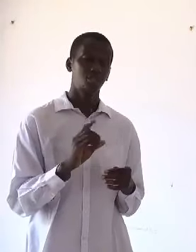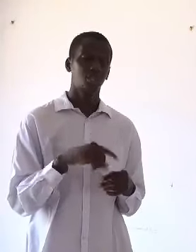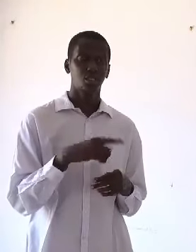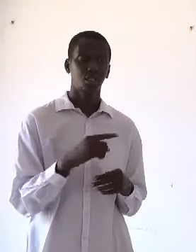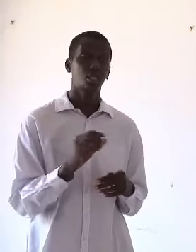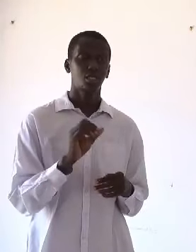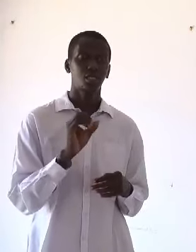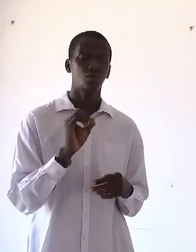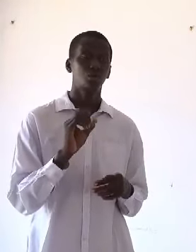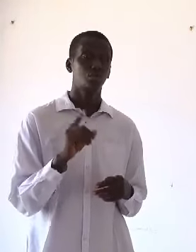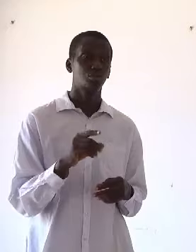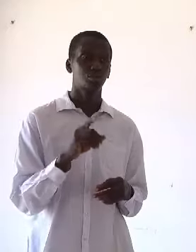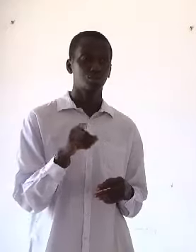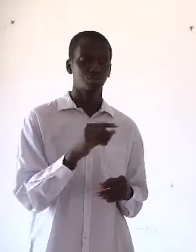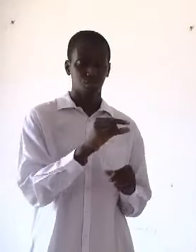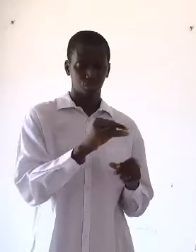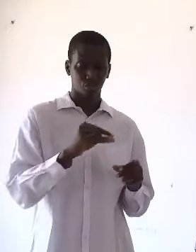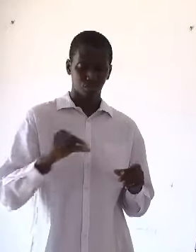the axon.